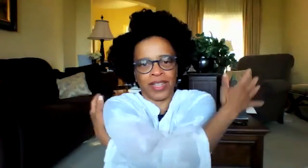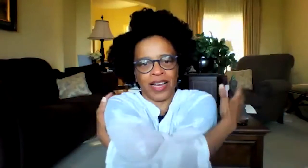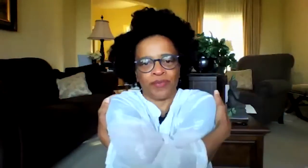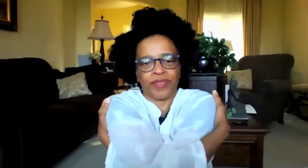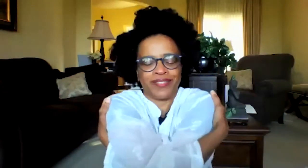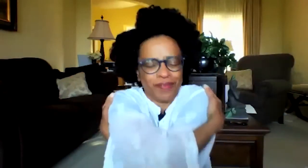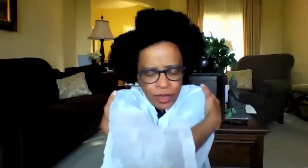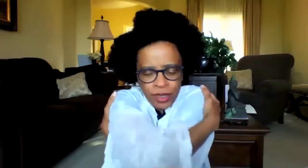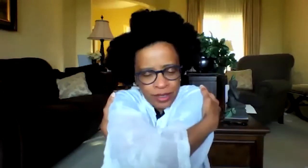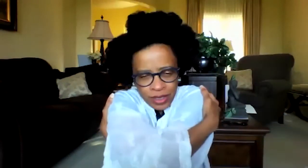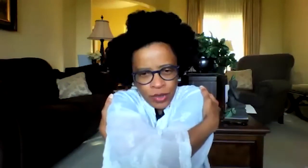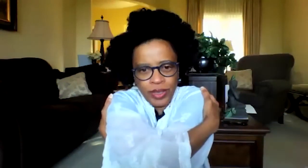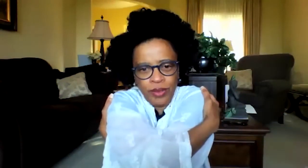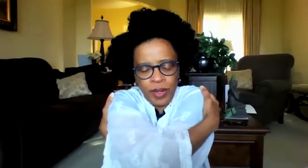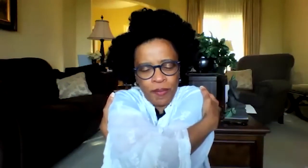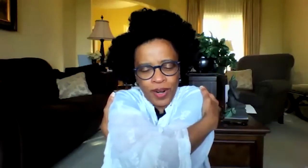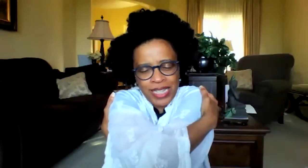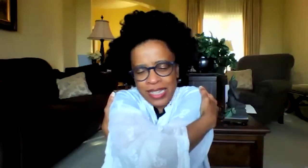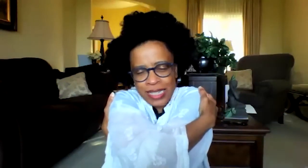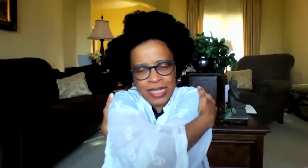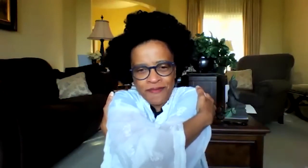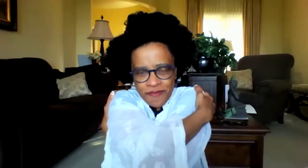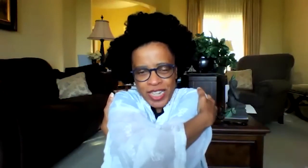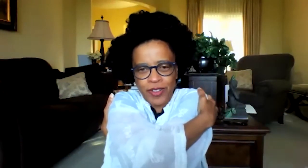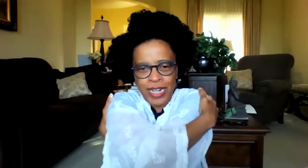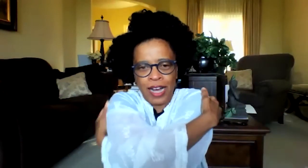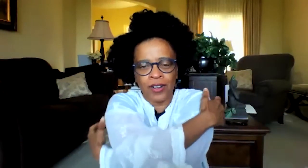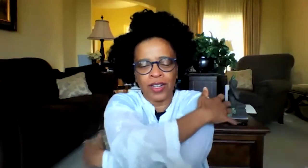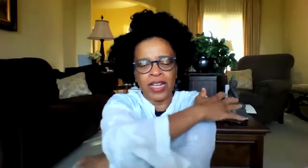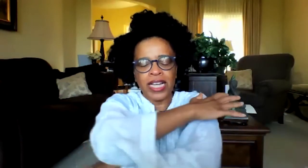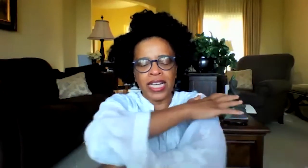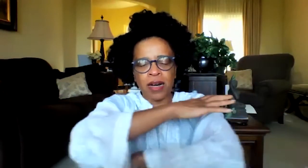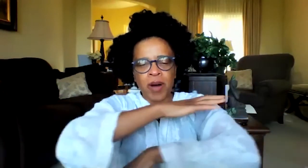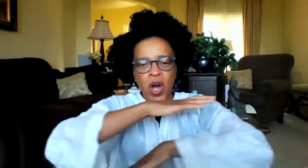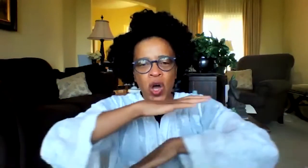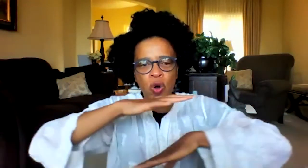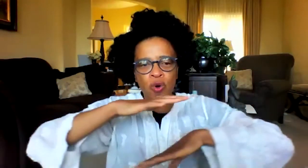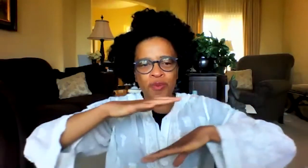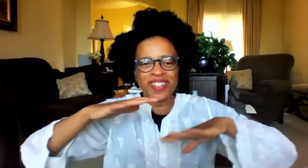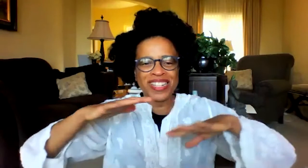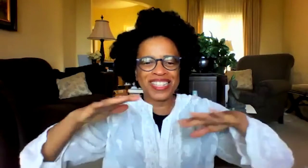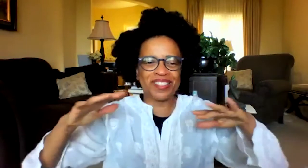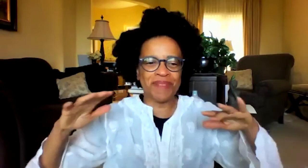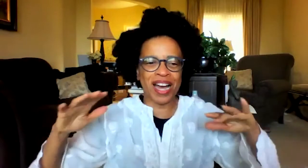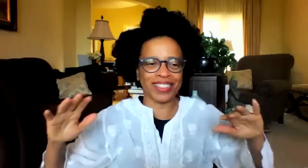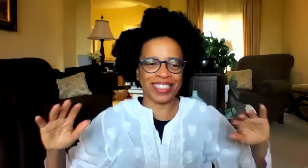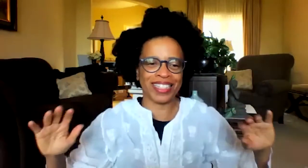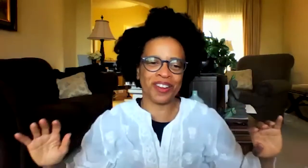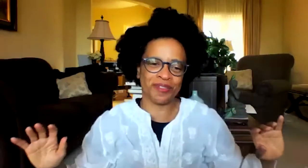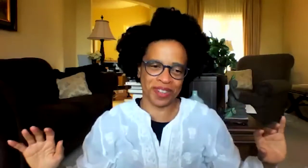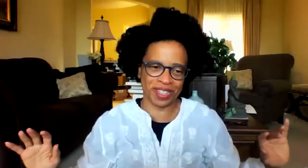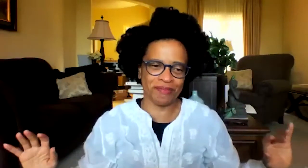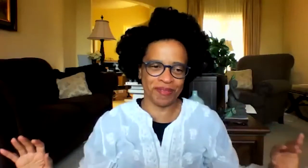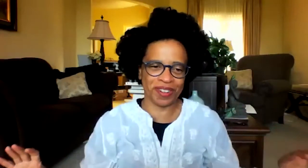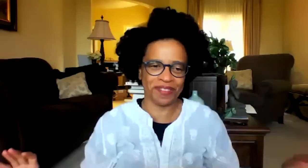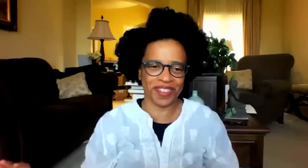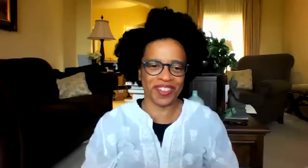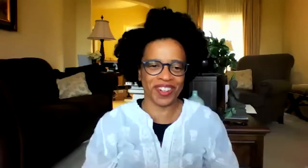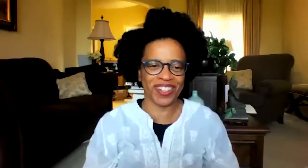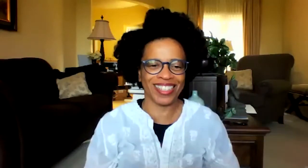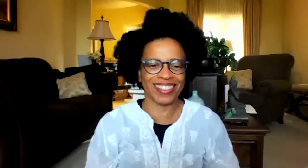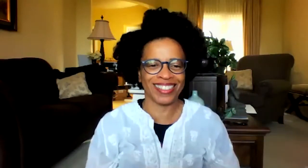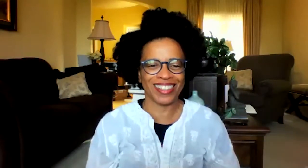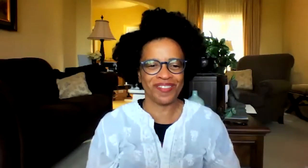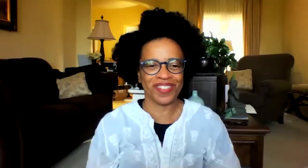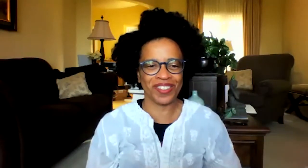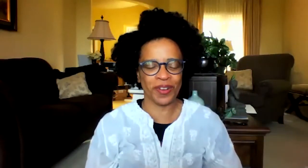in our lives. We will embrace this and figure it out and come home to the mountain. And I don't really mean we're going to figure